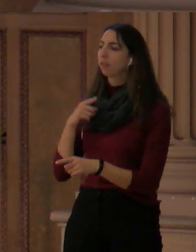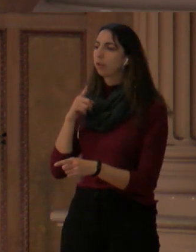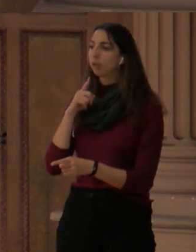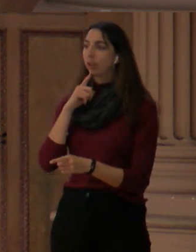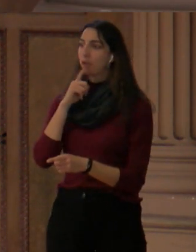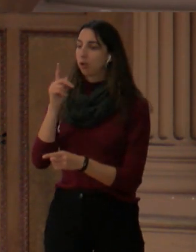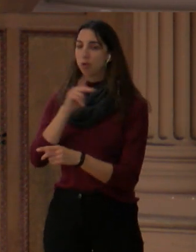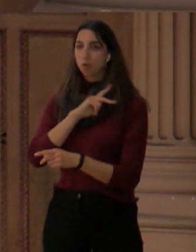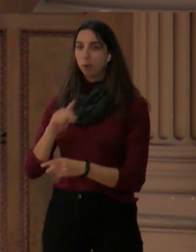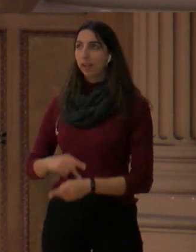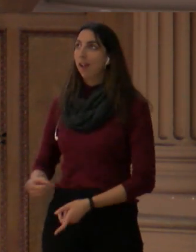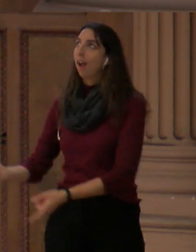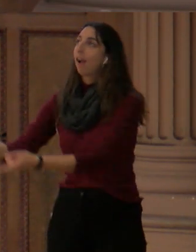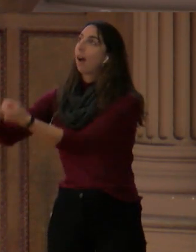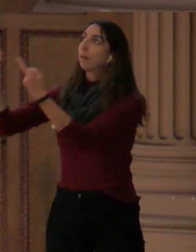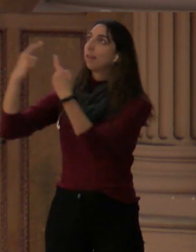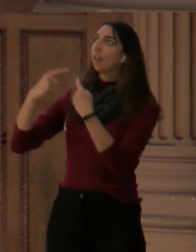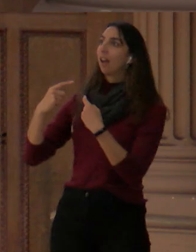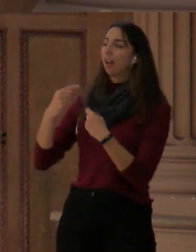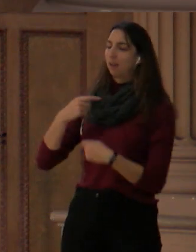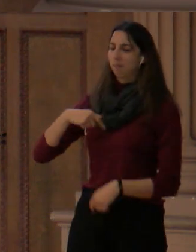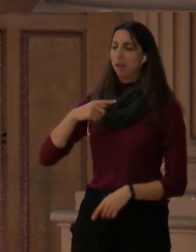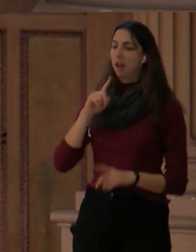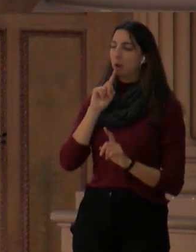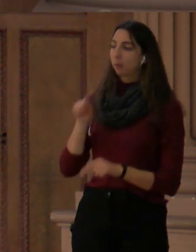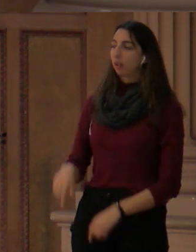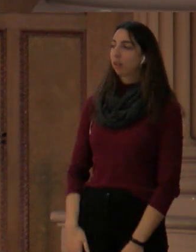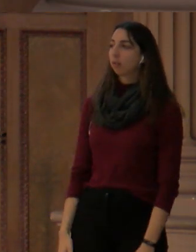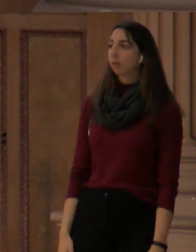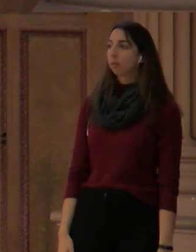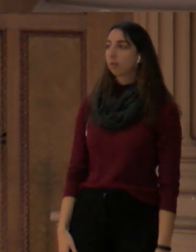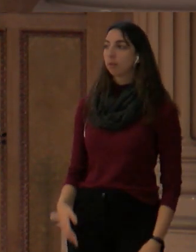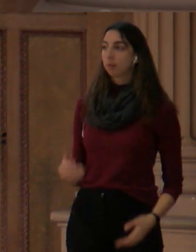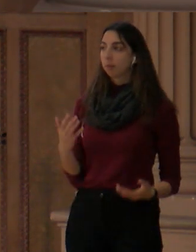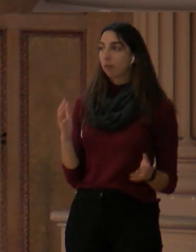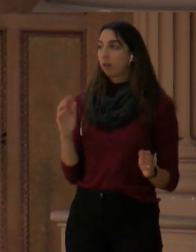meh? Like why do we lack joy?